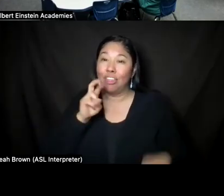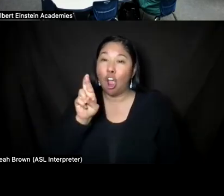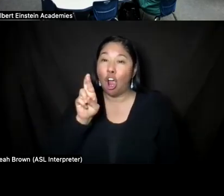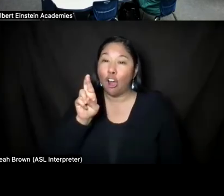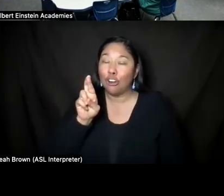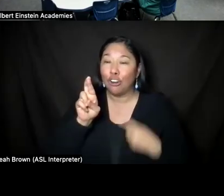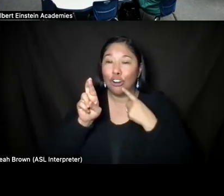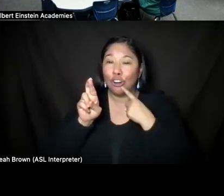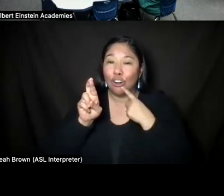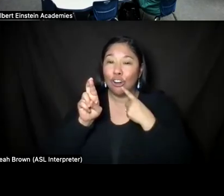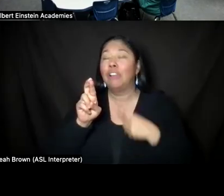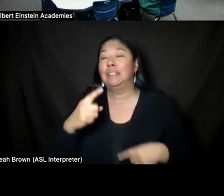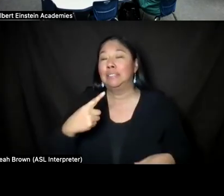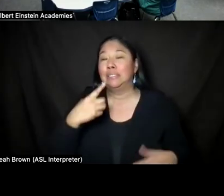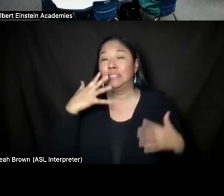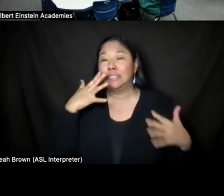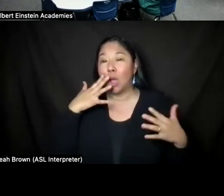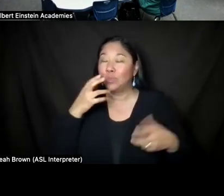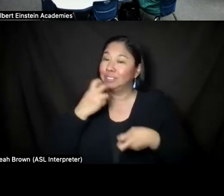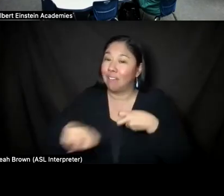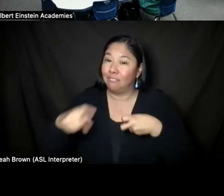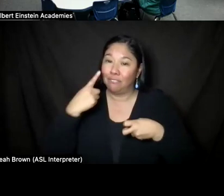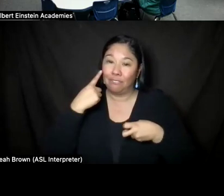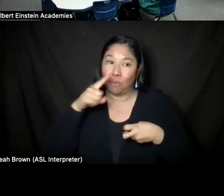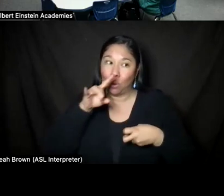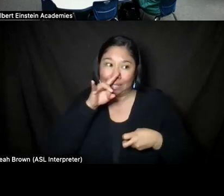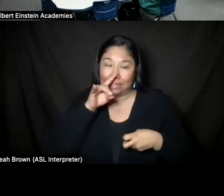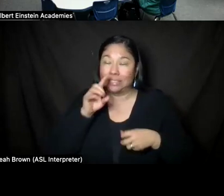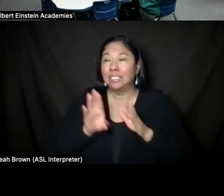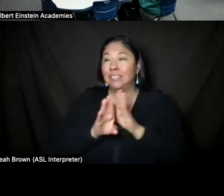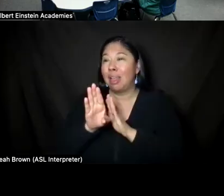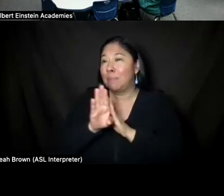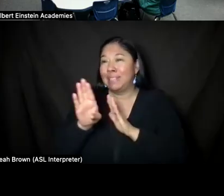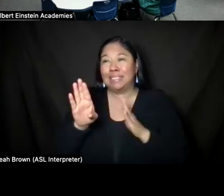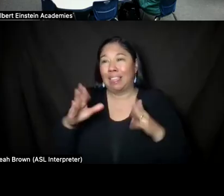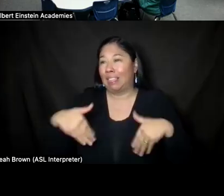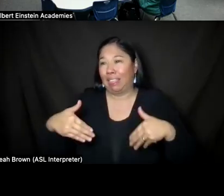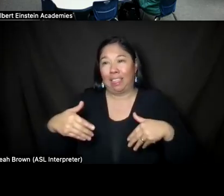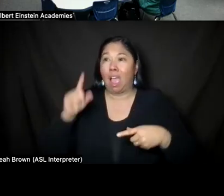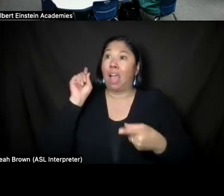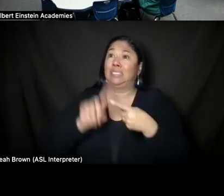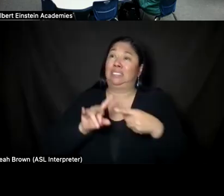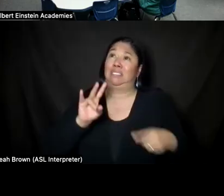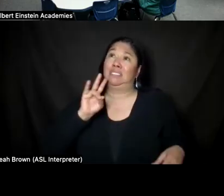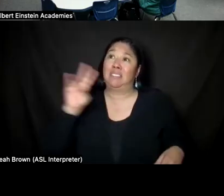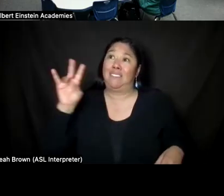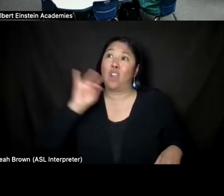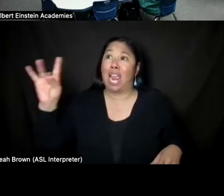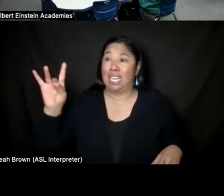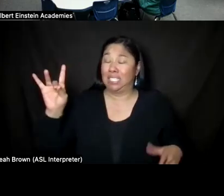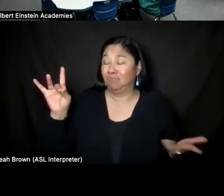hard for a lot of kids, and that isn't developmentally appropriate, I think, till 7 or 8 sometimes. I think